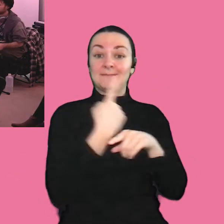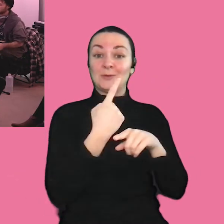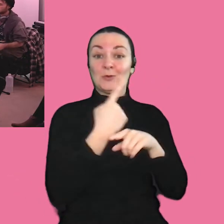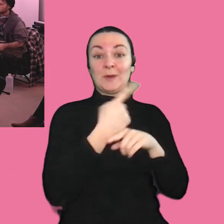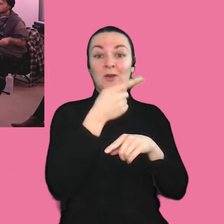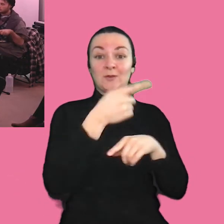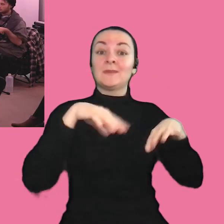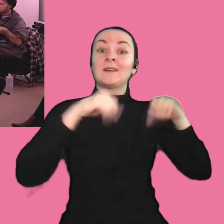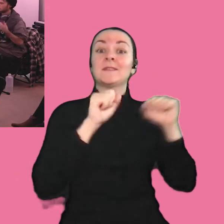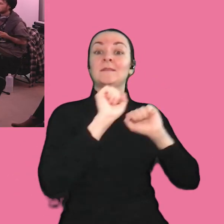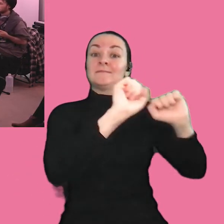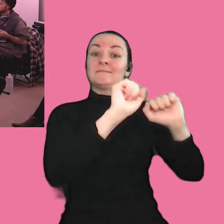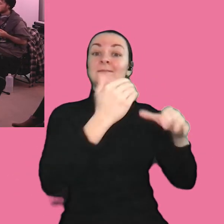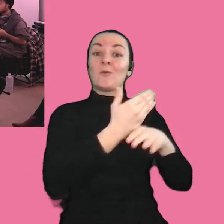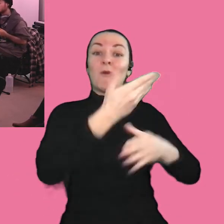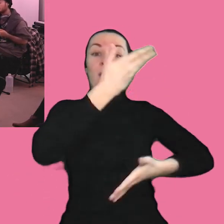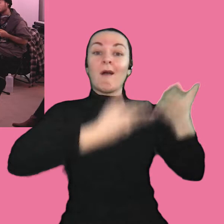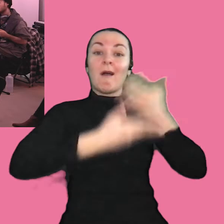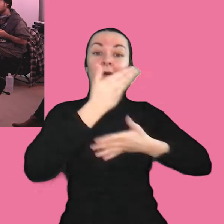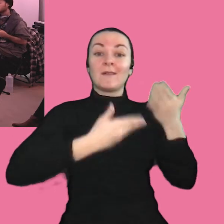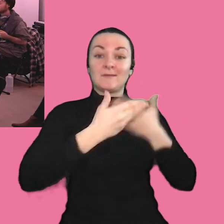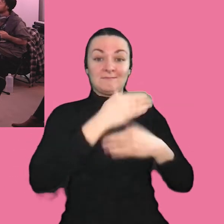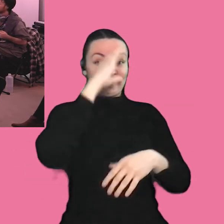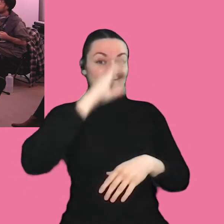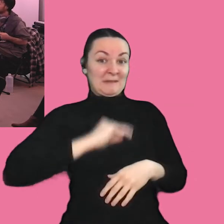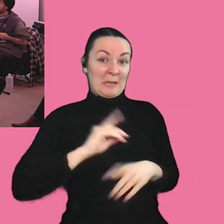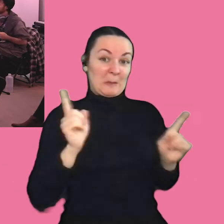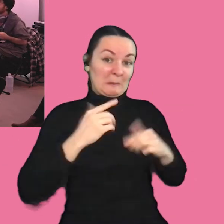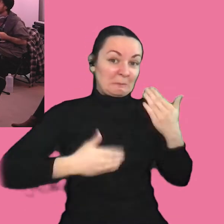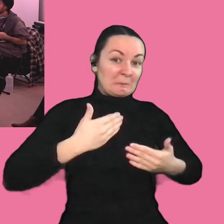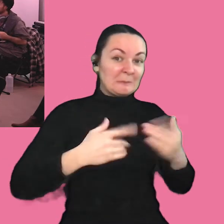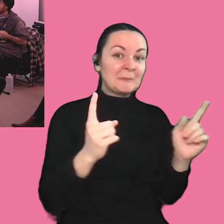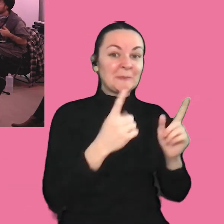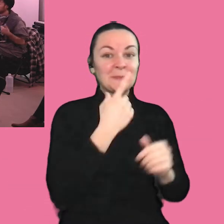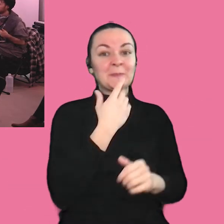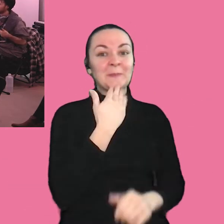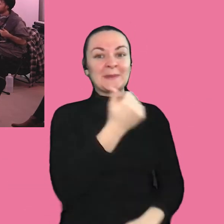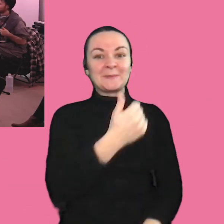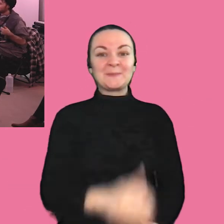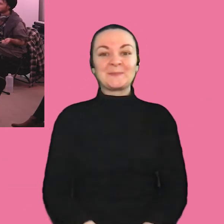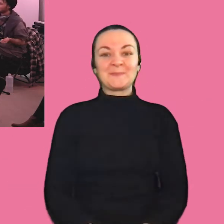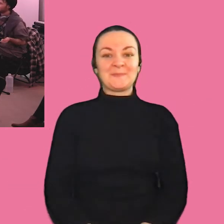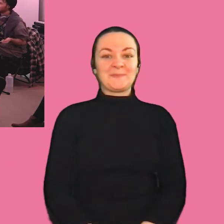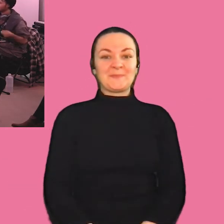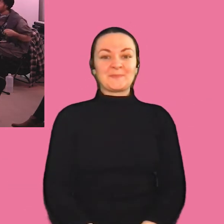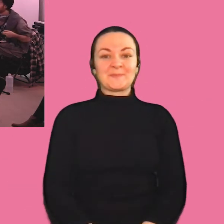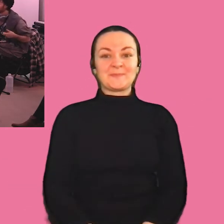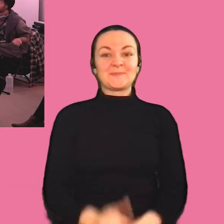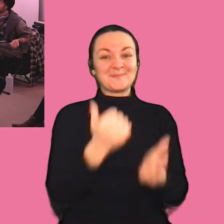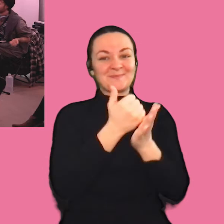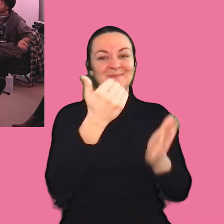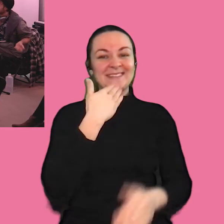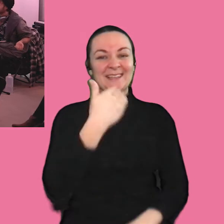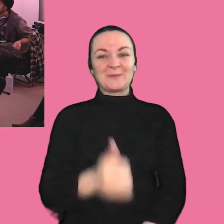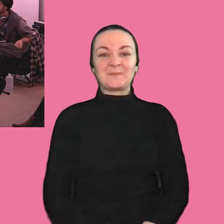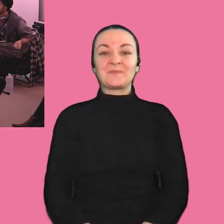As Ellie alluded to, we're going to start by hearing about some of Ellie's work. So if you want to let us know what you get up to, that